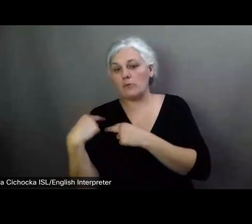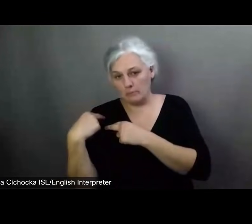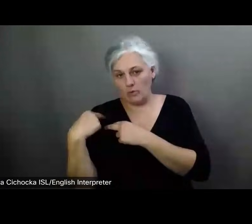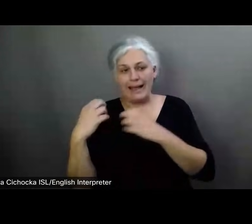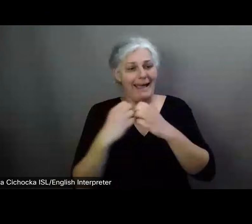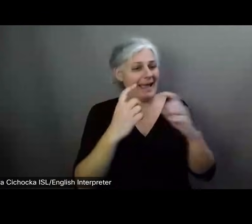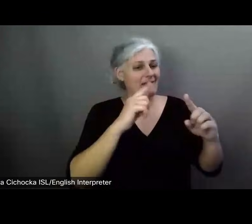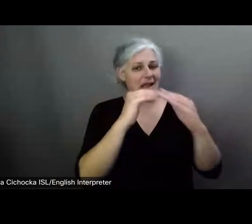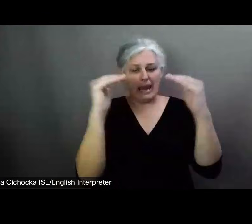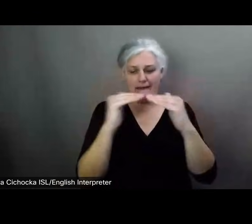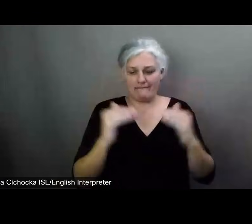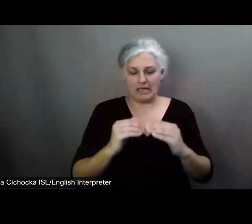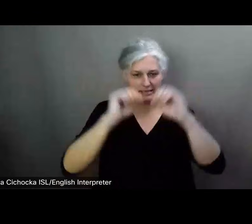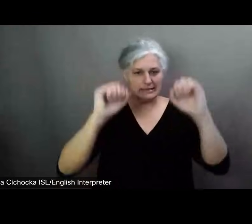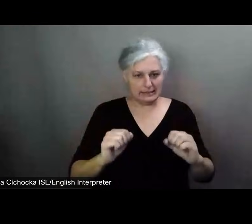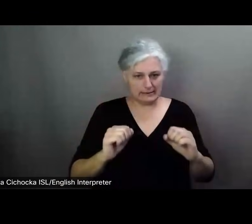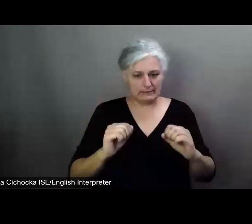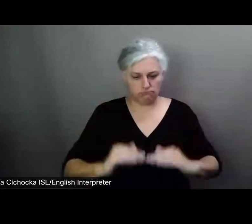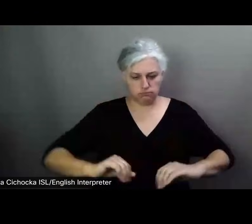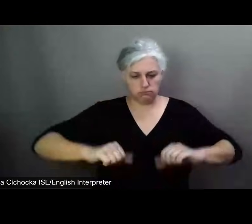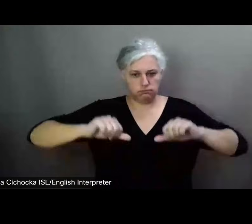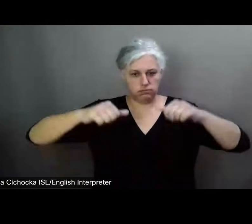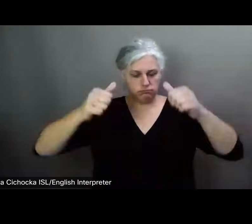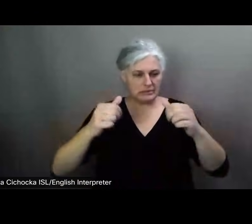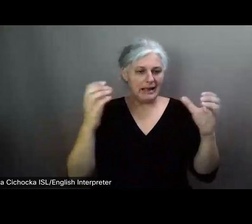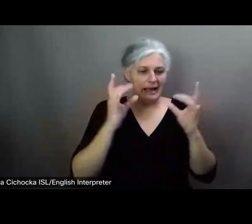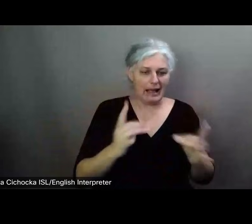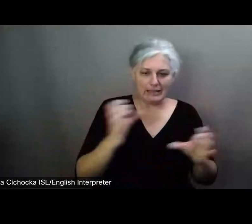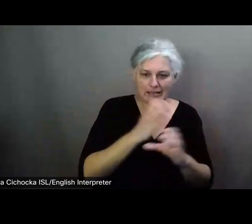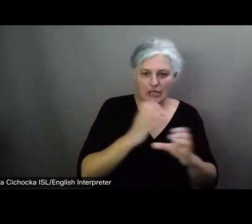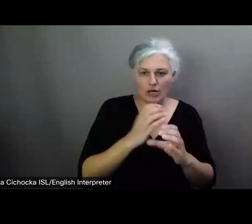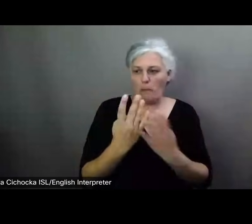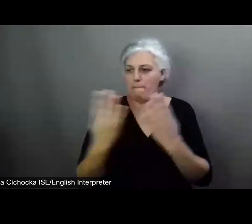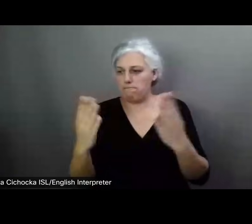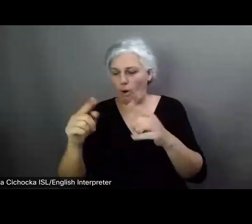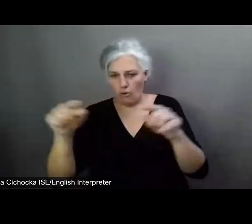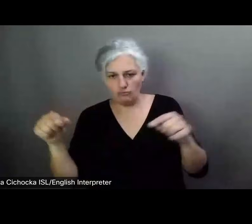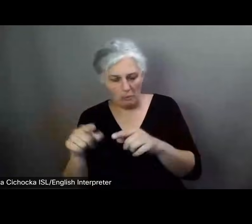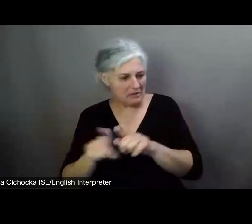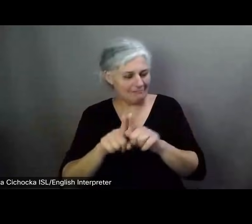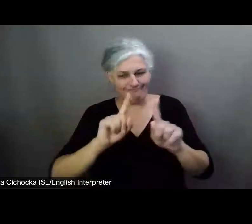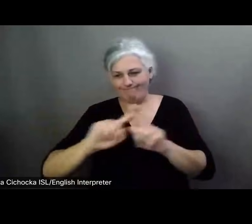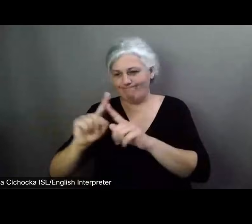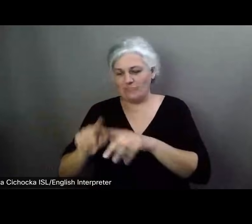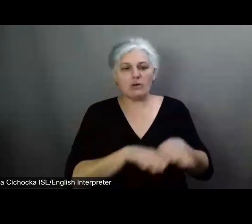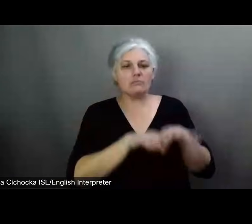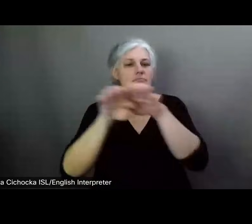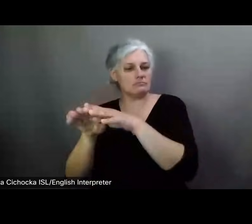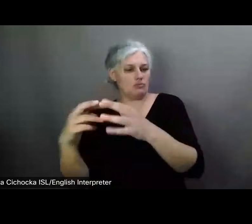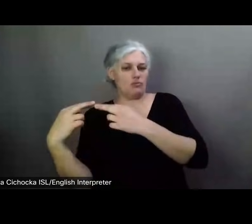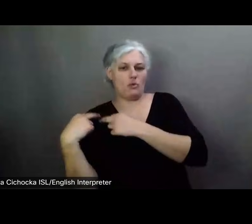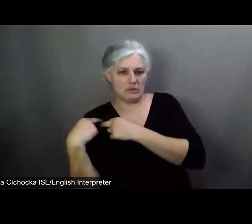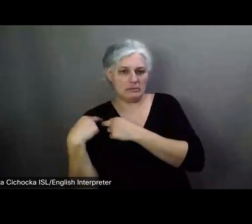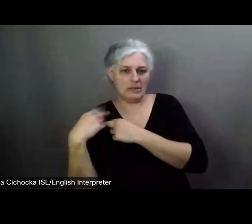level of the system, front line of healthcare to the boardroom. It's a collective responsibility wherever one works, whether it's